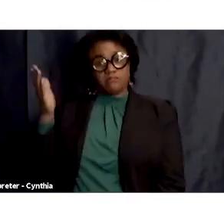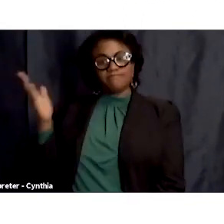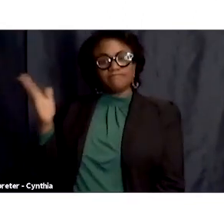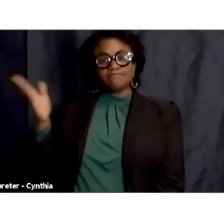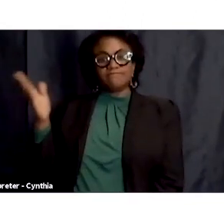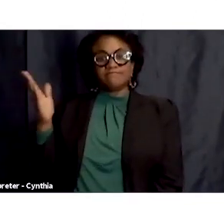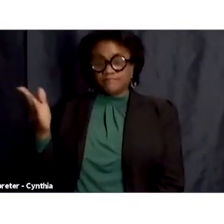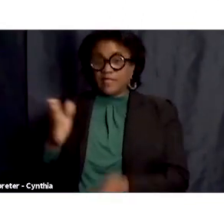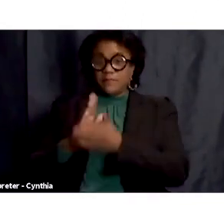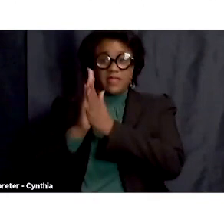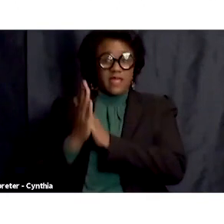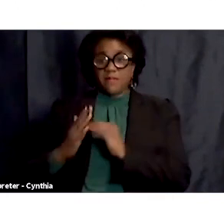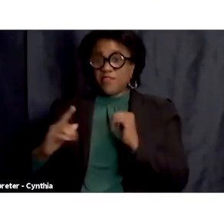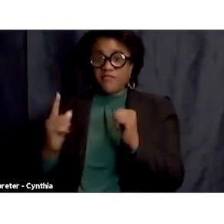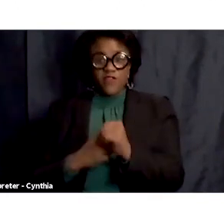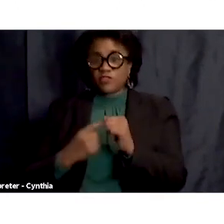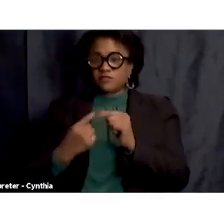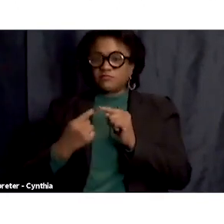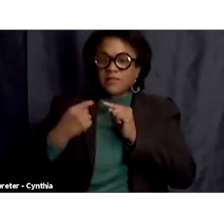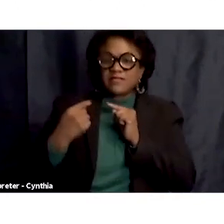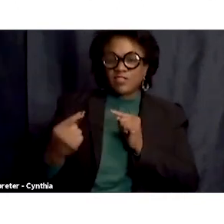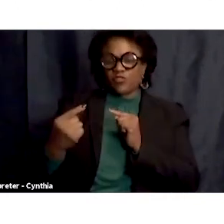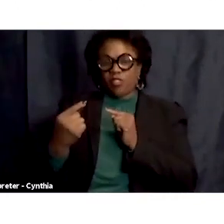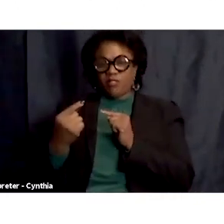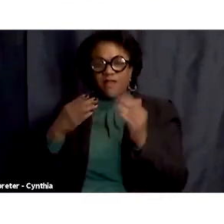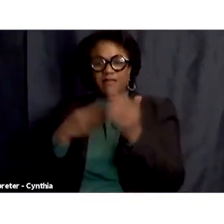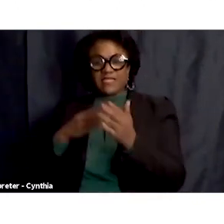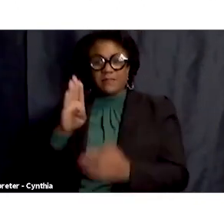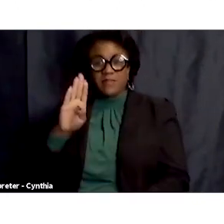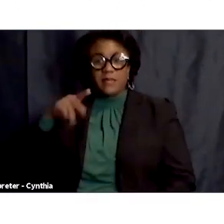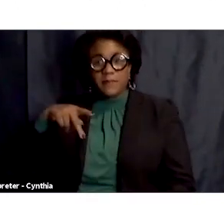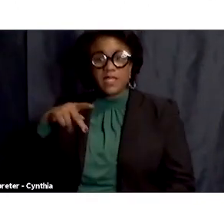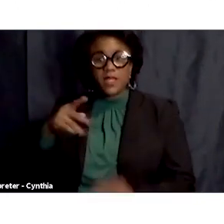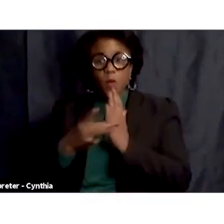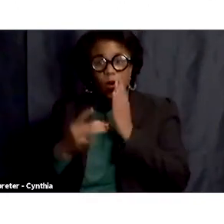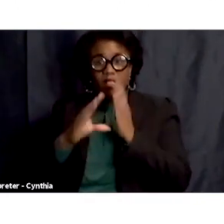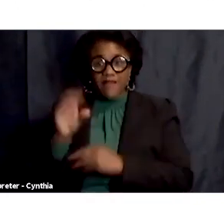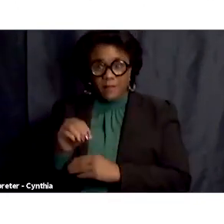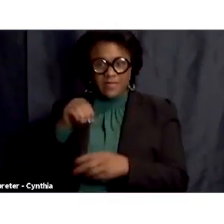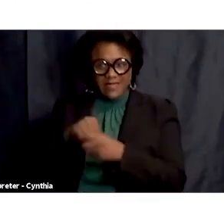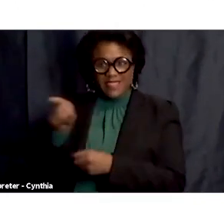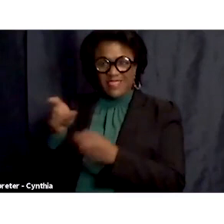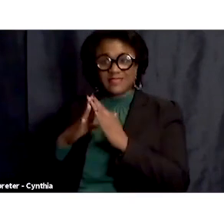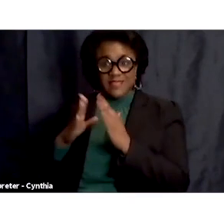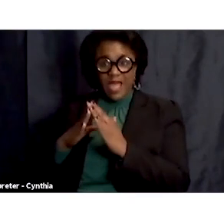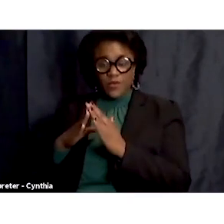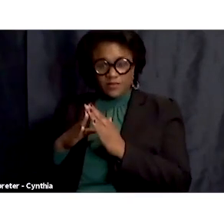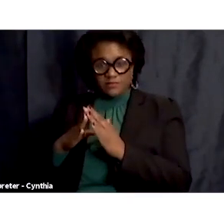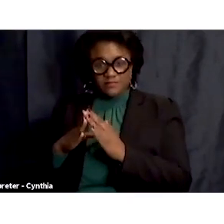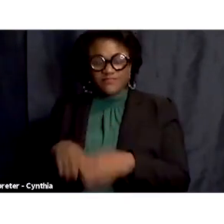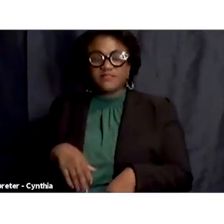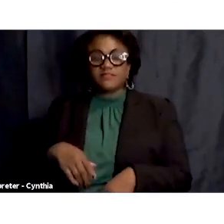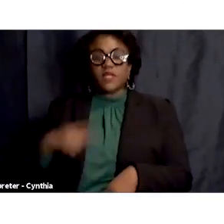up being the very first oppositional piece against the BP oil company in this town of Pensacola, Florida. Now, we